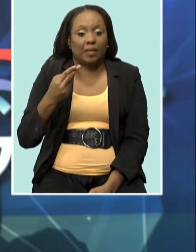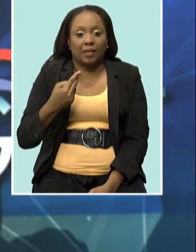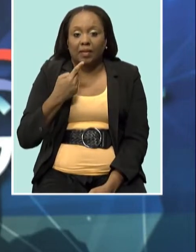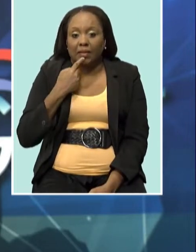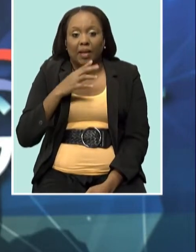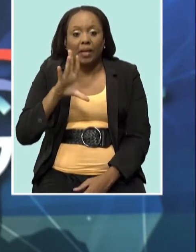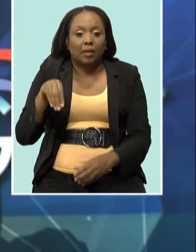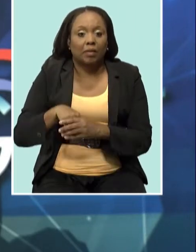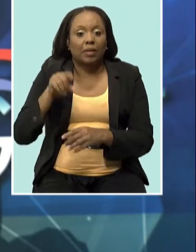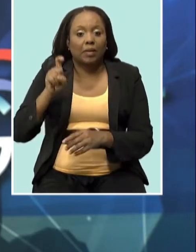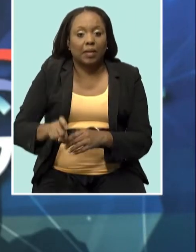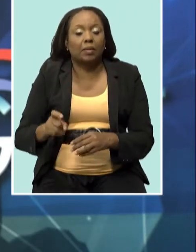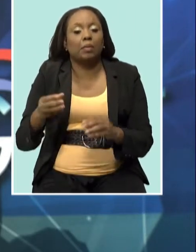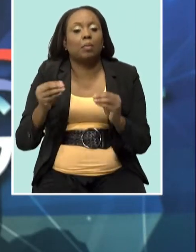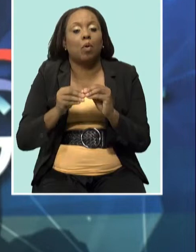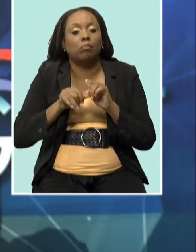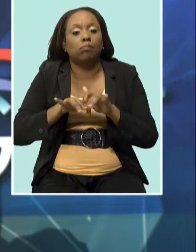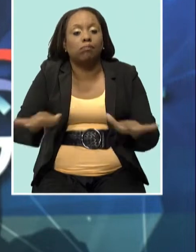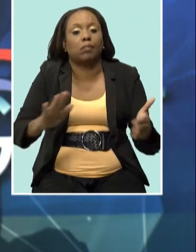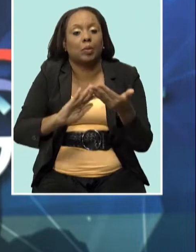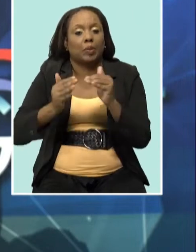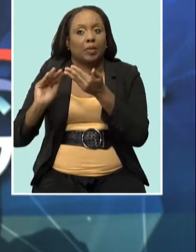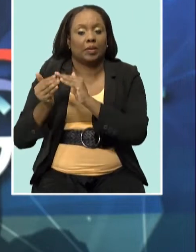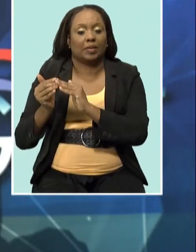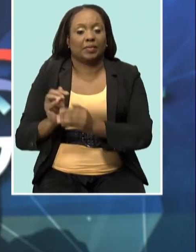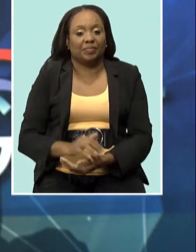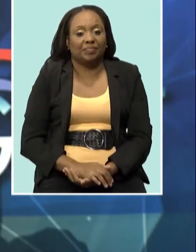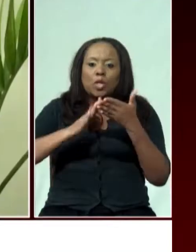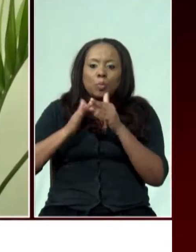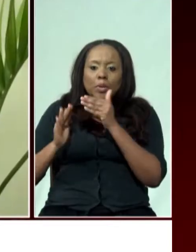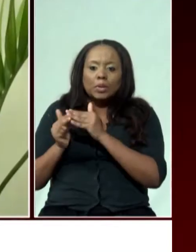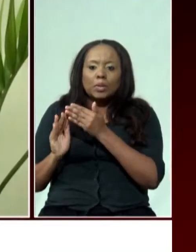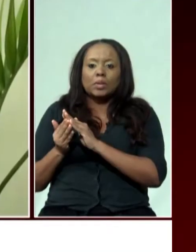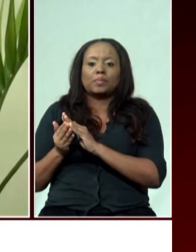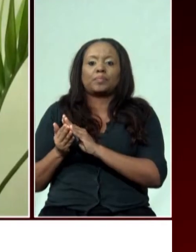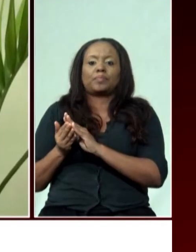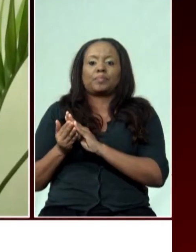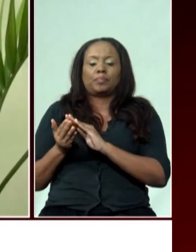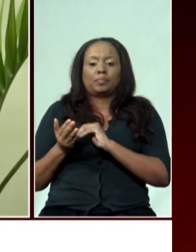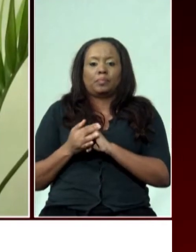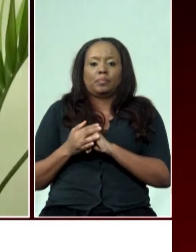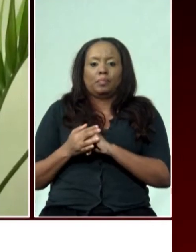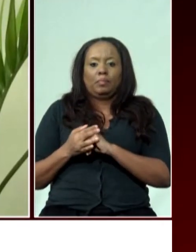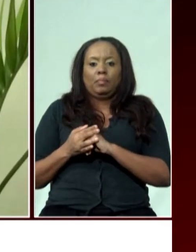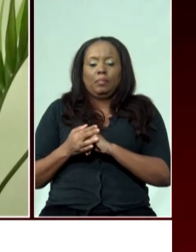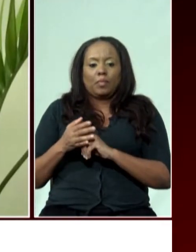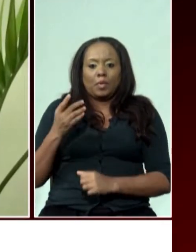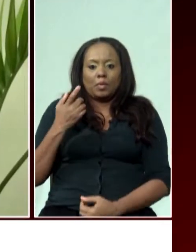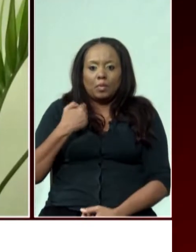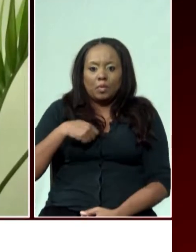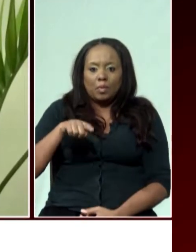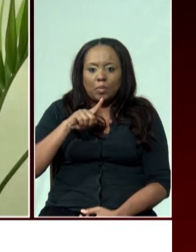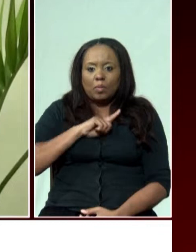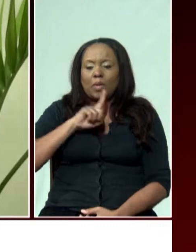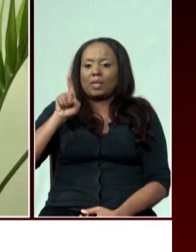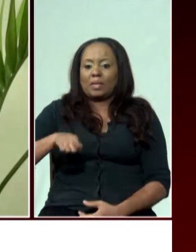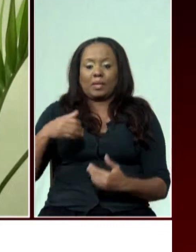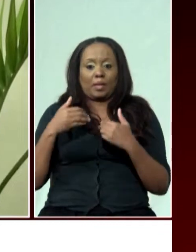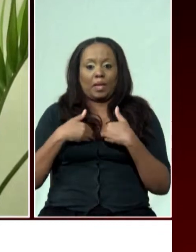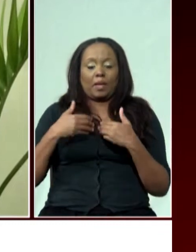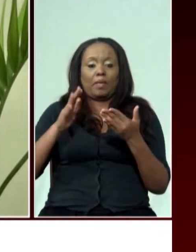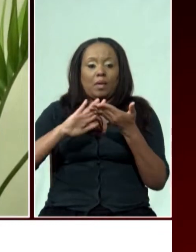of the Barbados Council for the Disabled, Kerry-Ann Eiffel, says there are other issues that need more focus. This includes